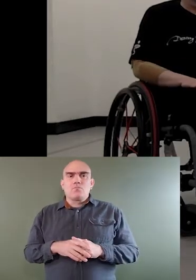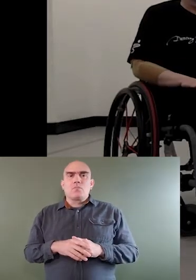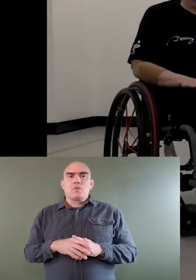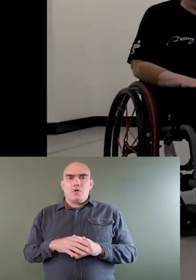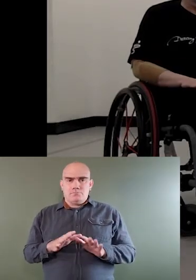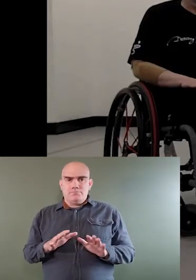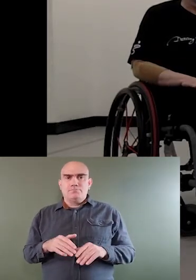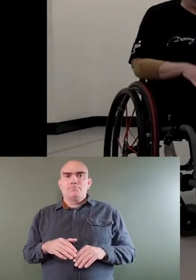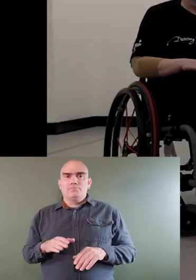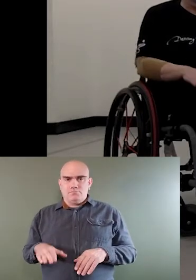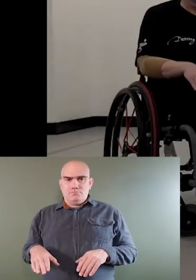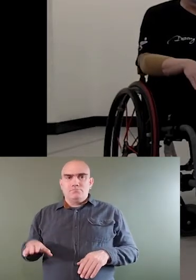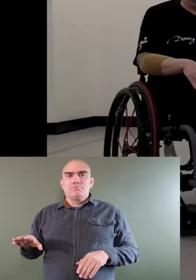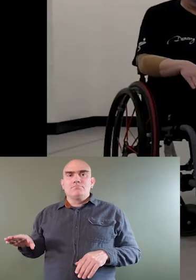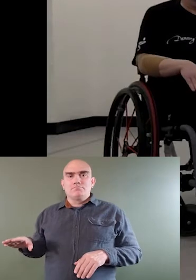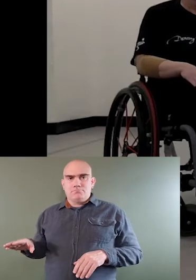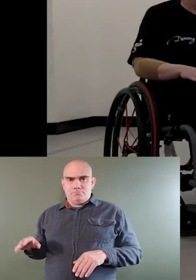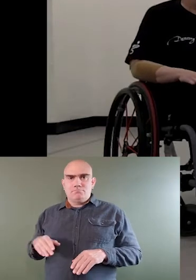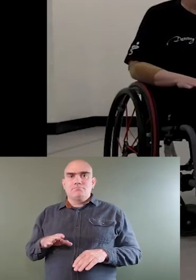our